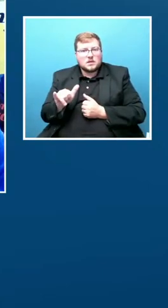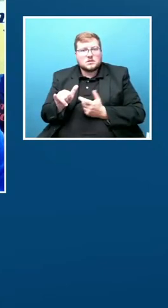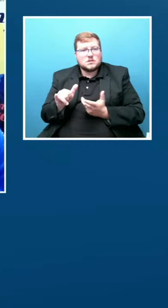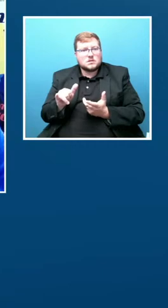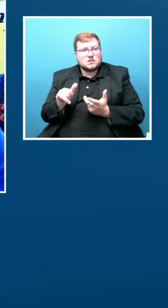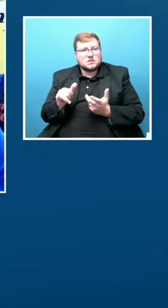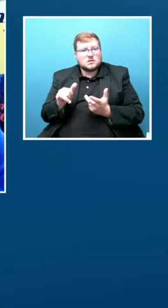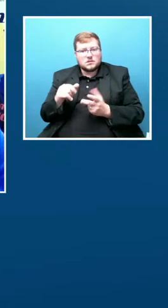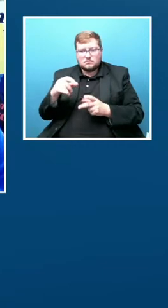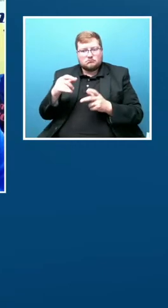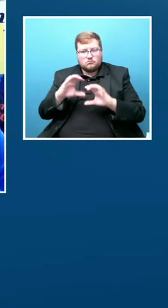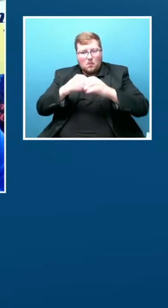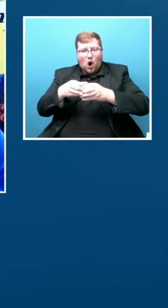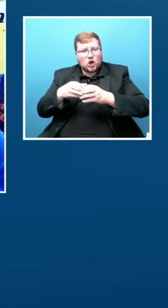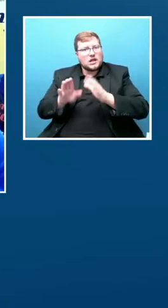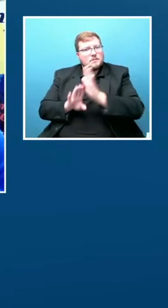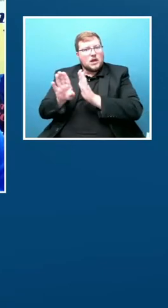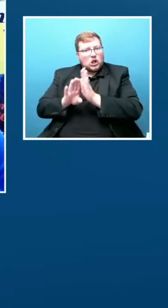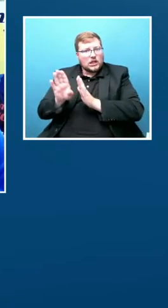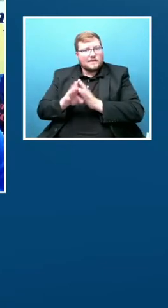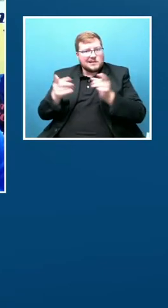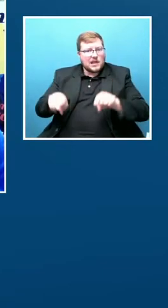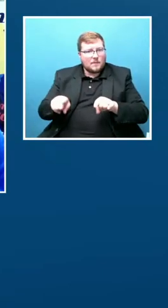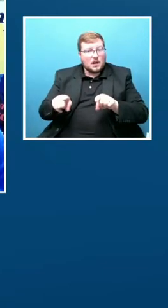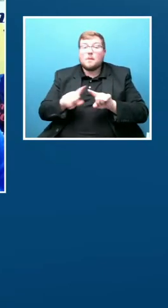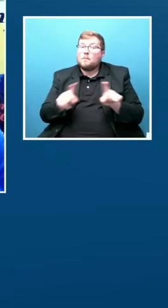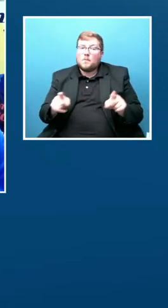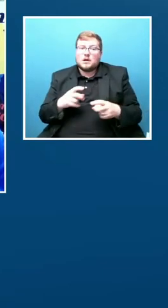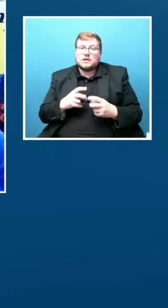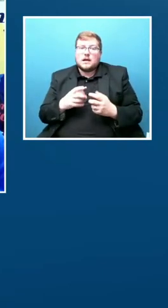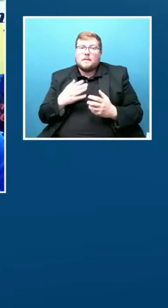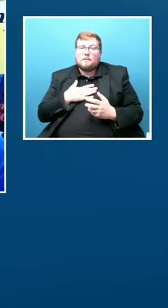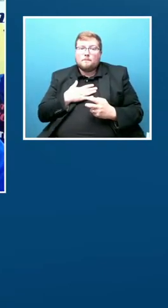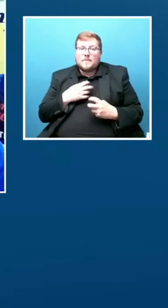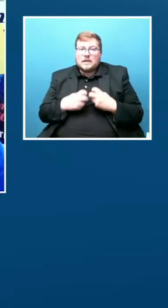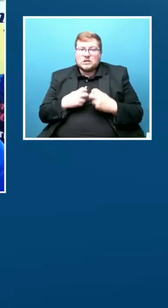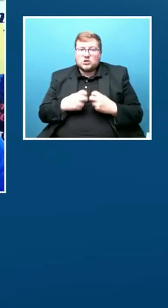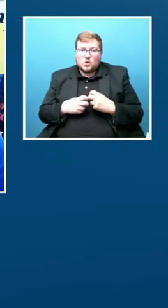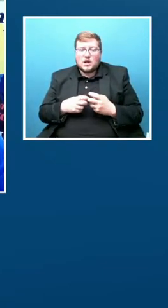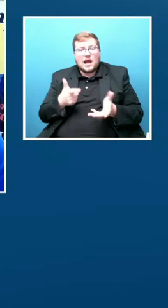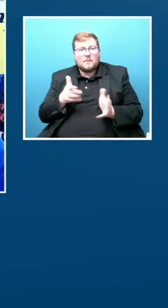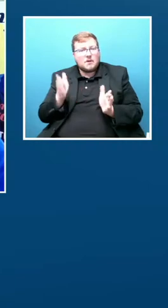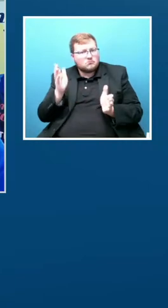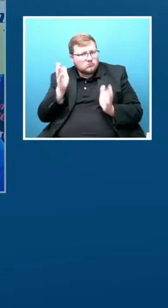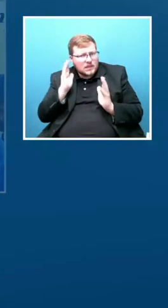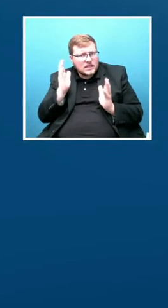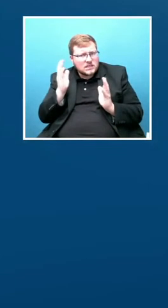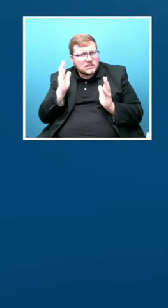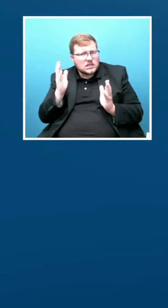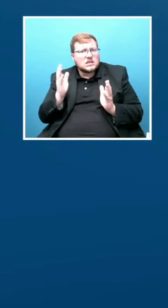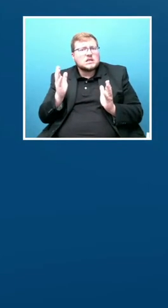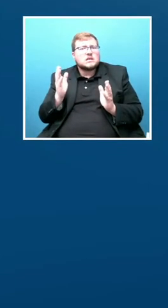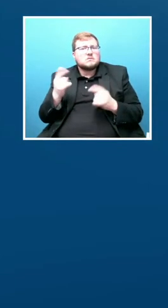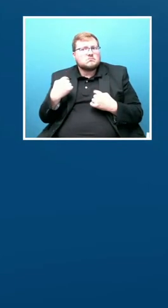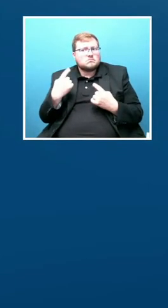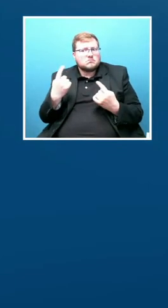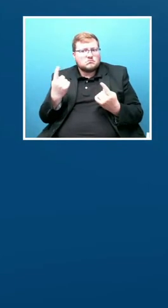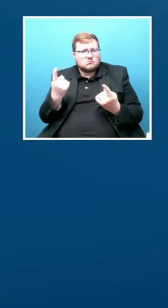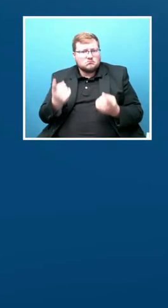do. The issue at hand, though, and I've been listening, Mr. Chairman, I've been listening very